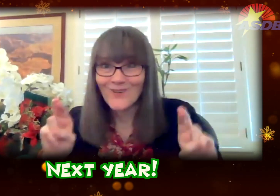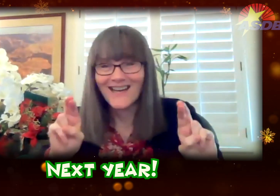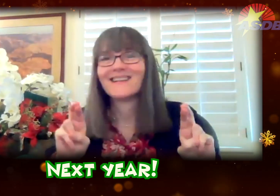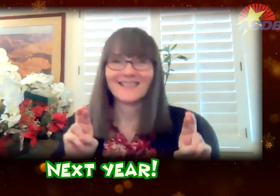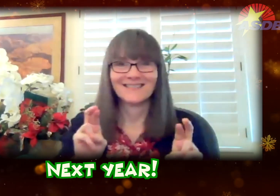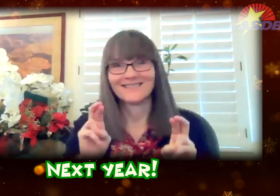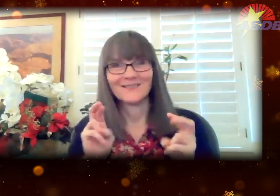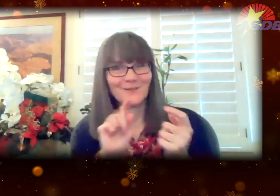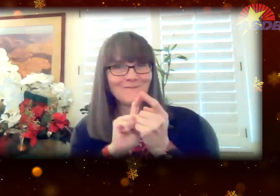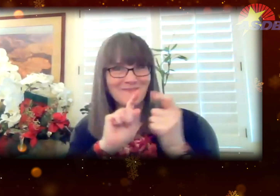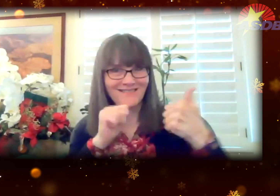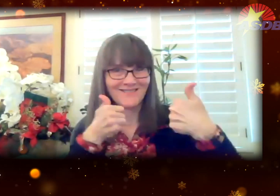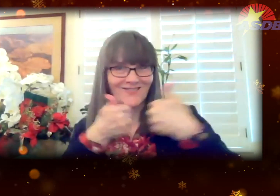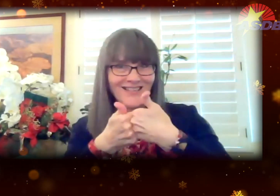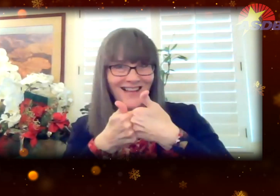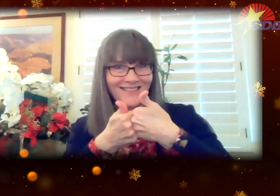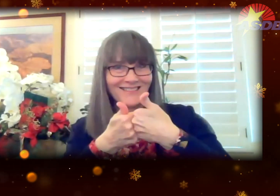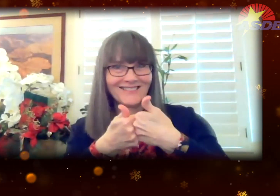next year.